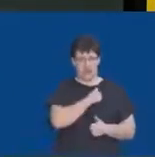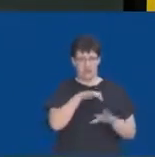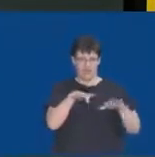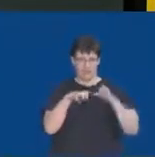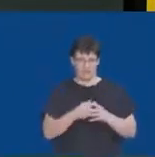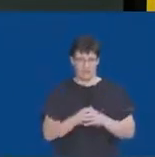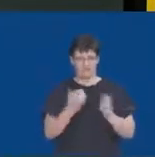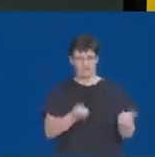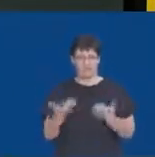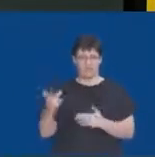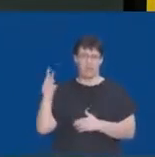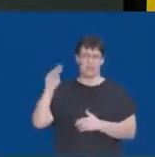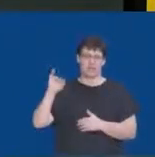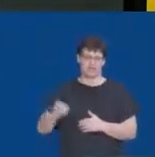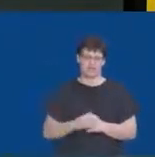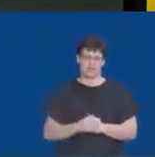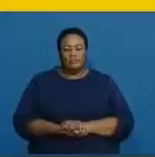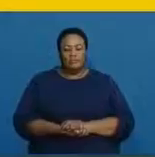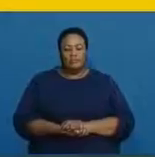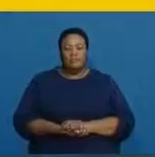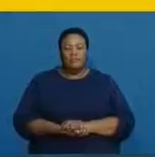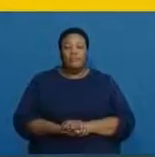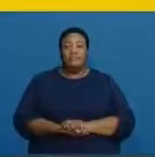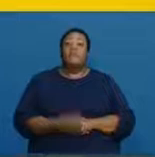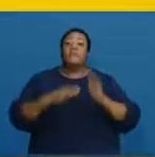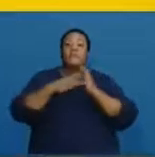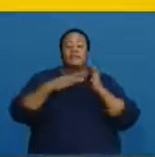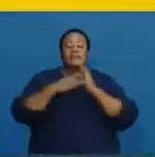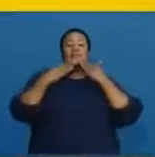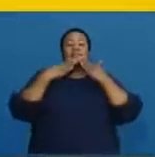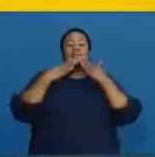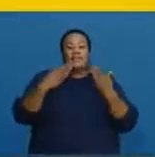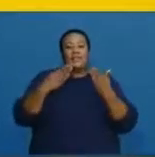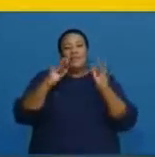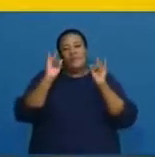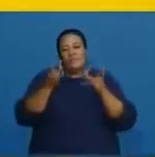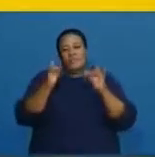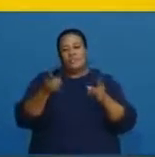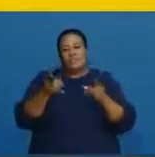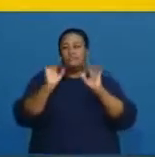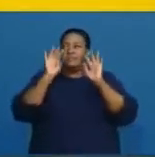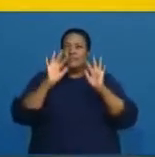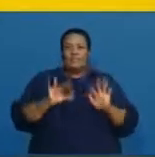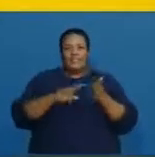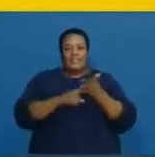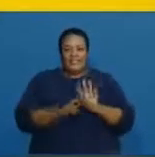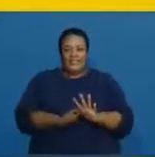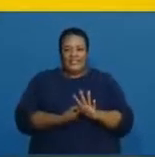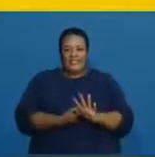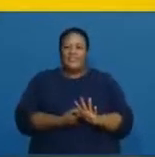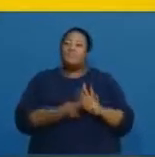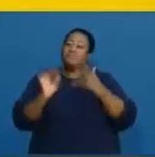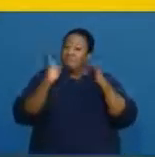exam, and I'm going to hand you over to Luni. Matrix, thank you so much for tuning in. It's been an amazing show. A